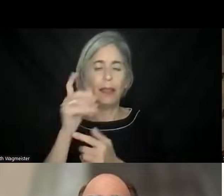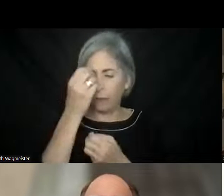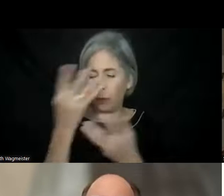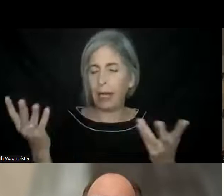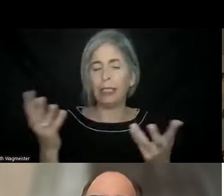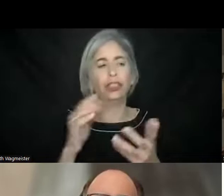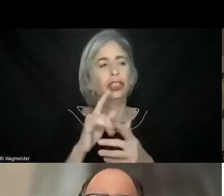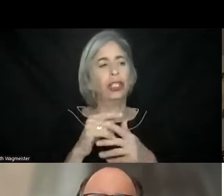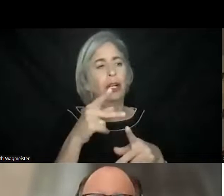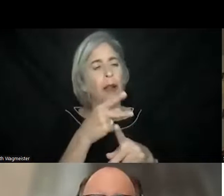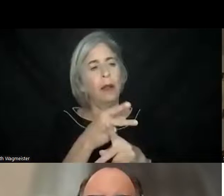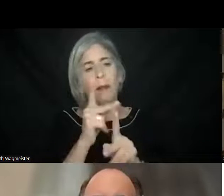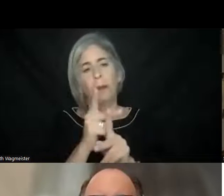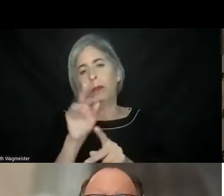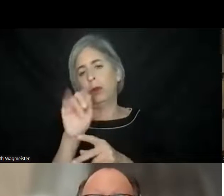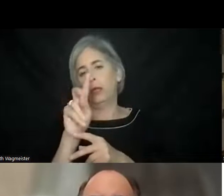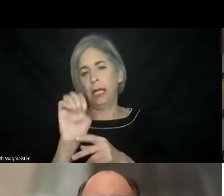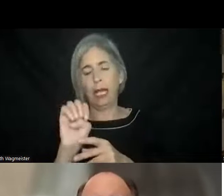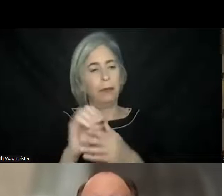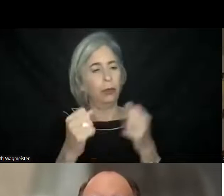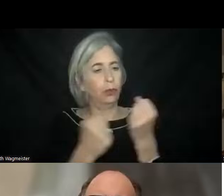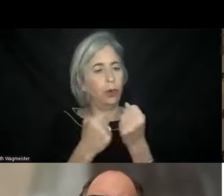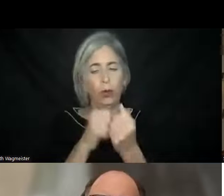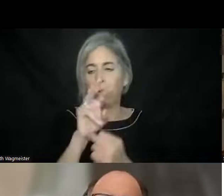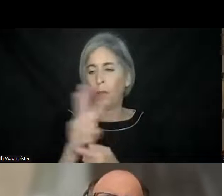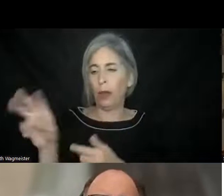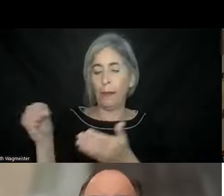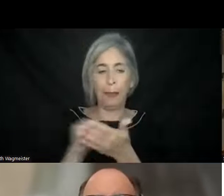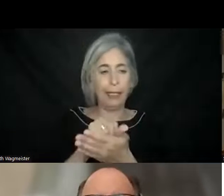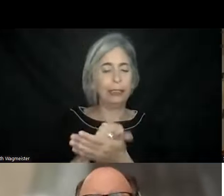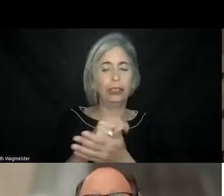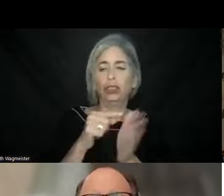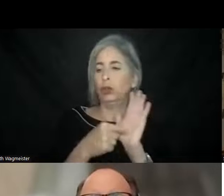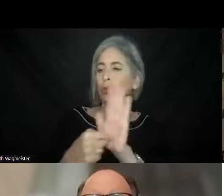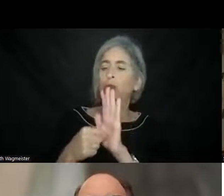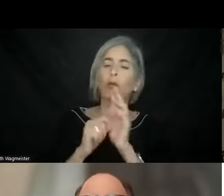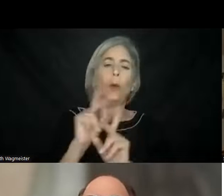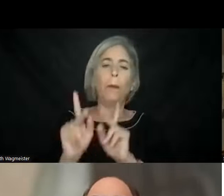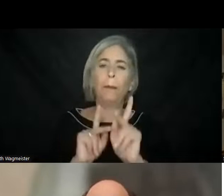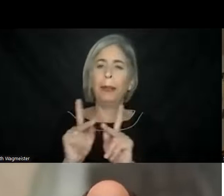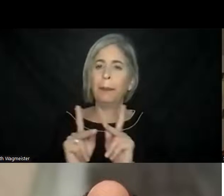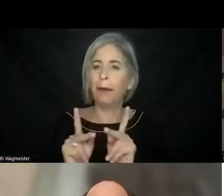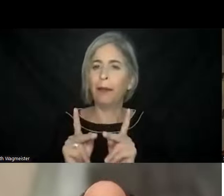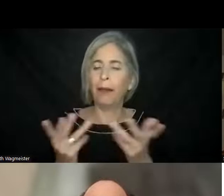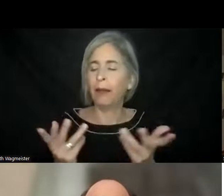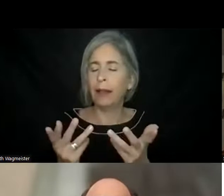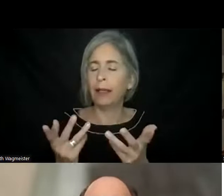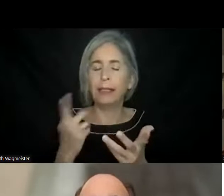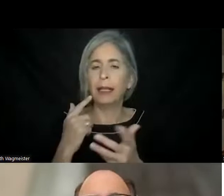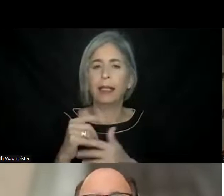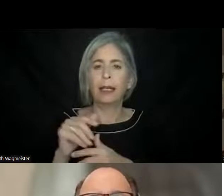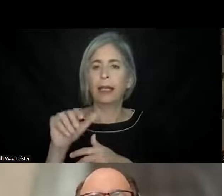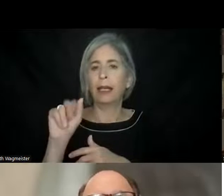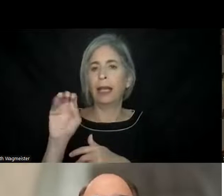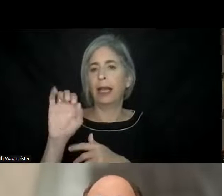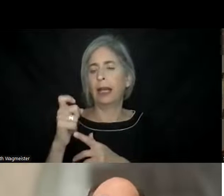some prototypes of supporting web pages that could show people how to, I mean, it's like an XE in the current version